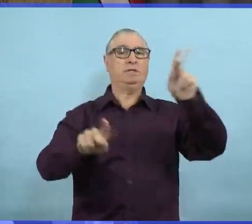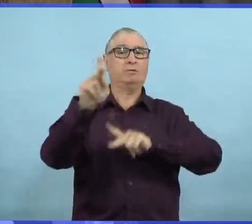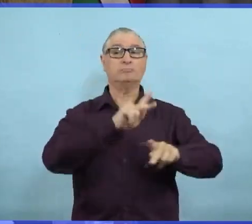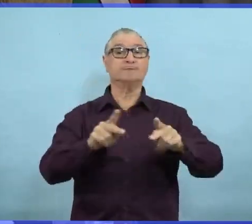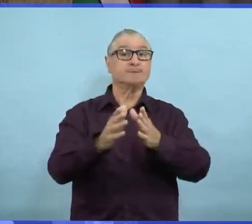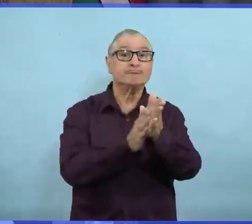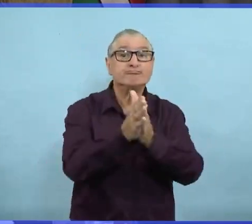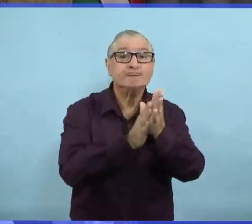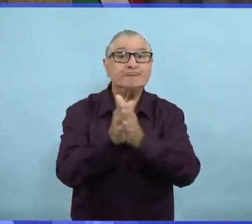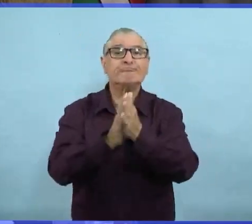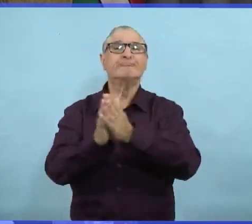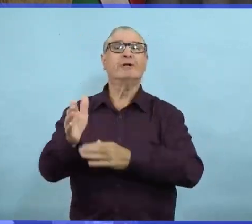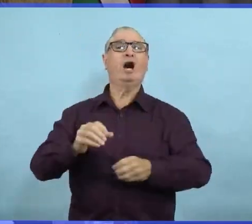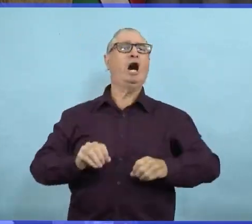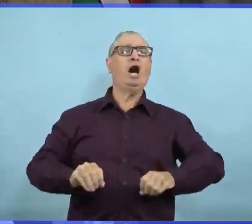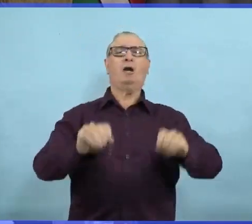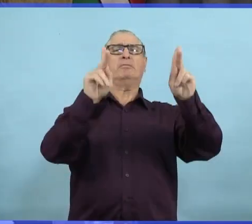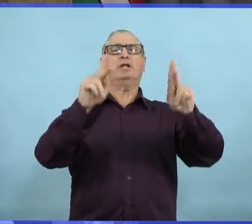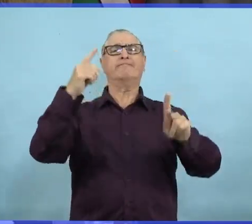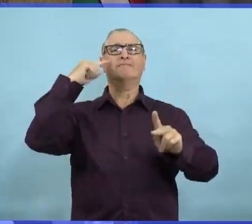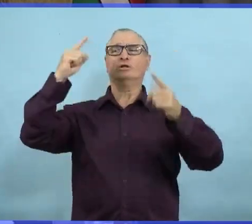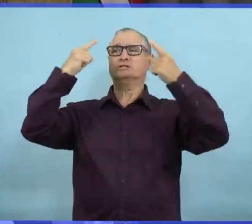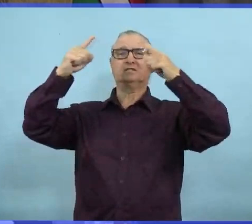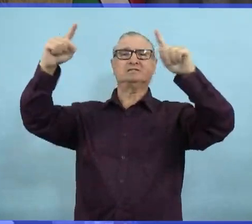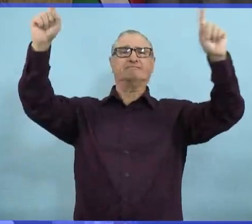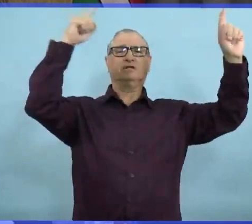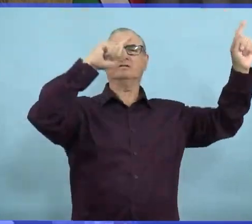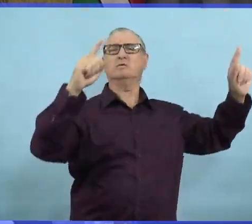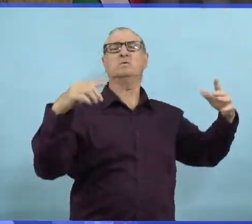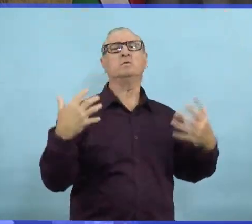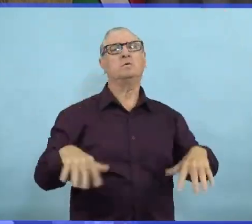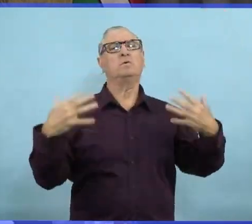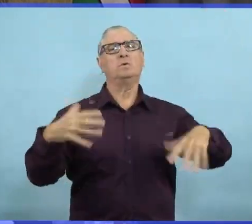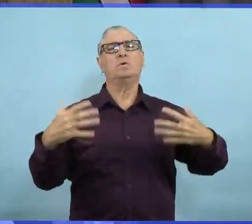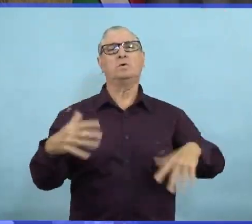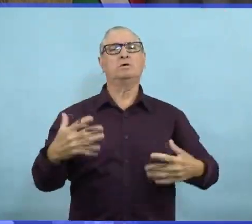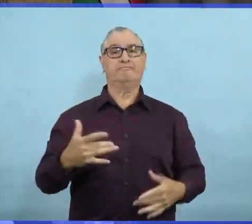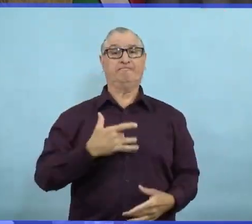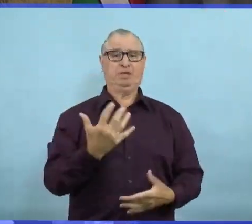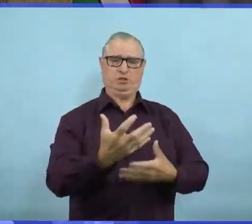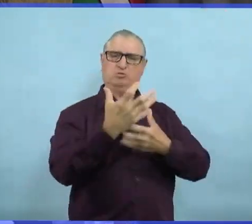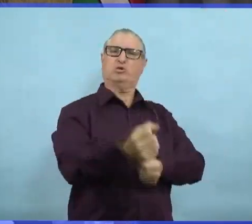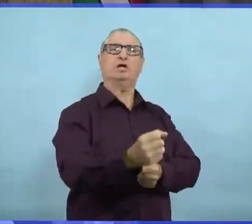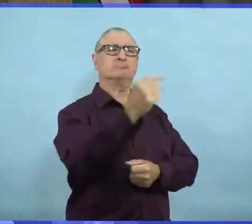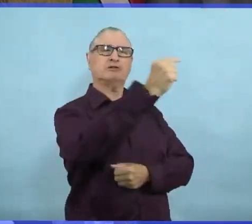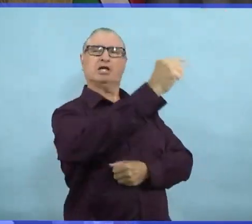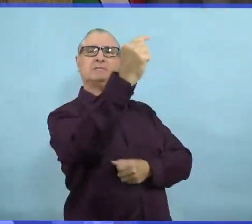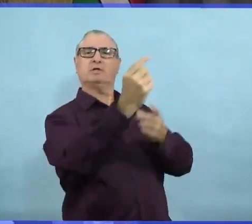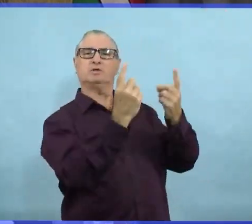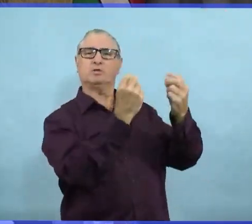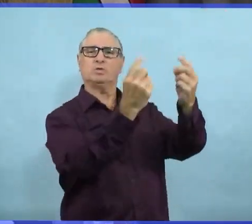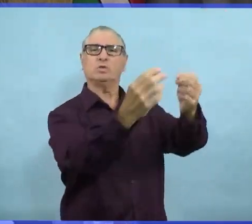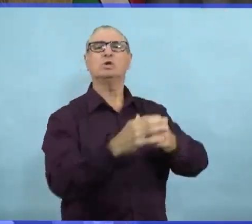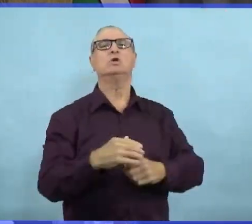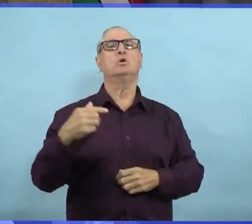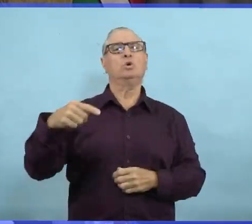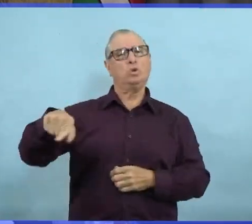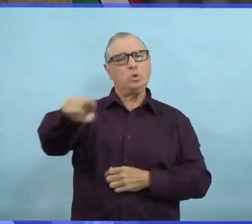And I believe in most Canadians. But you have to decide what you want, and then you can start to build.